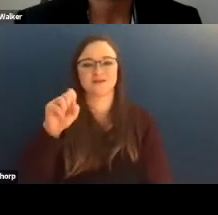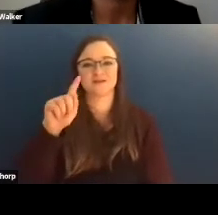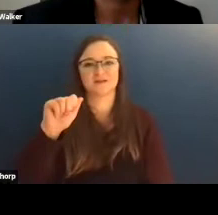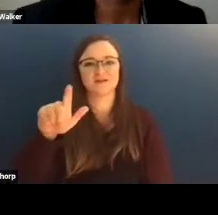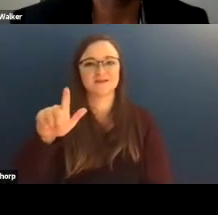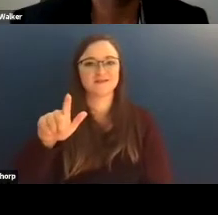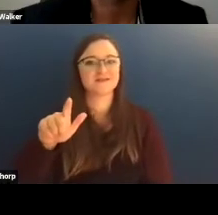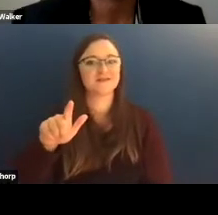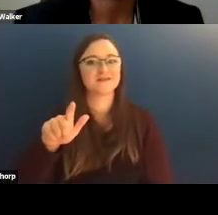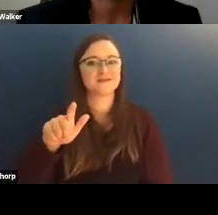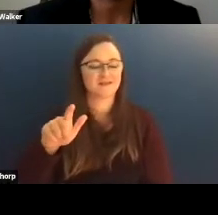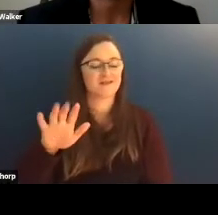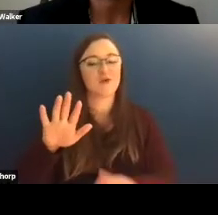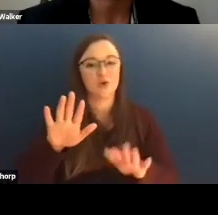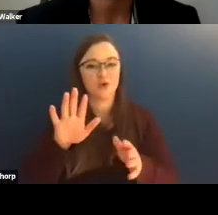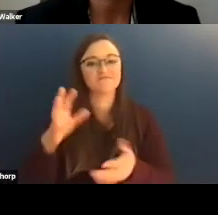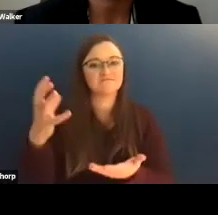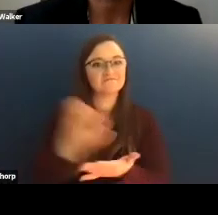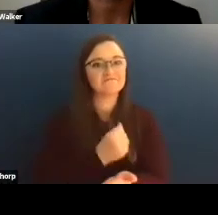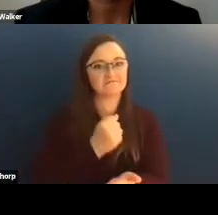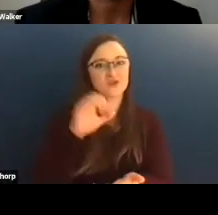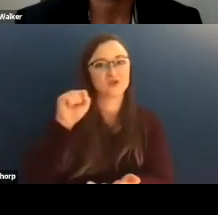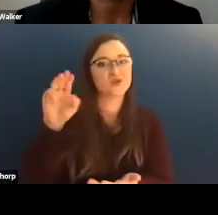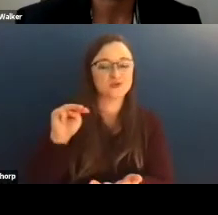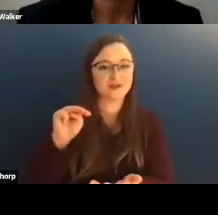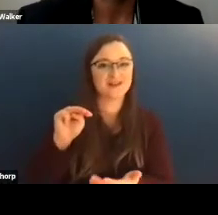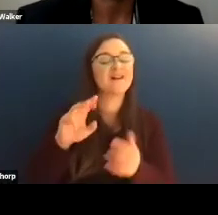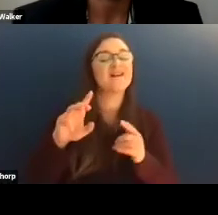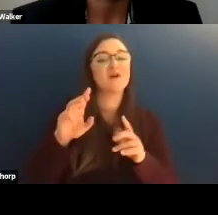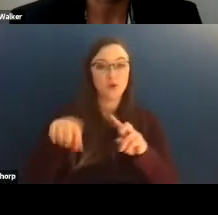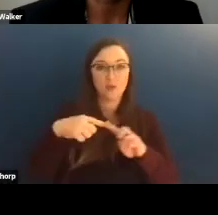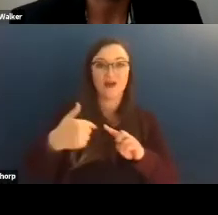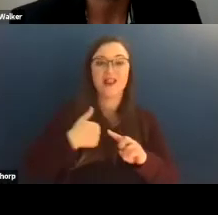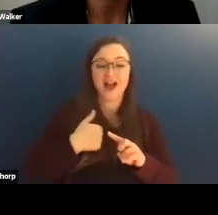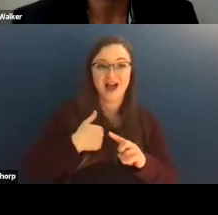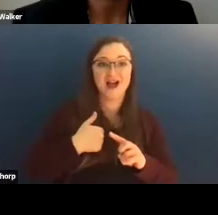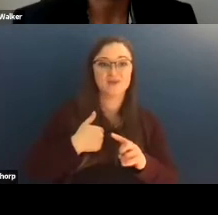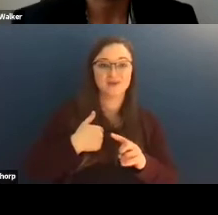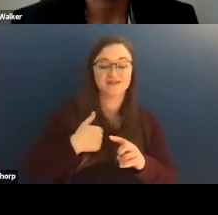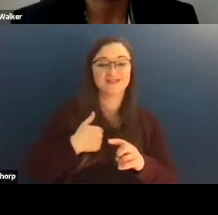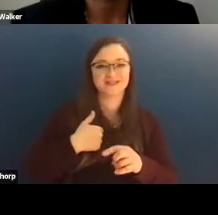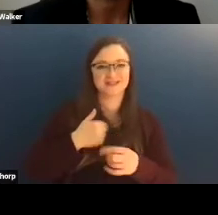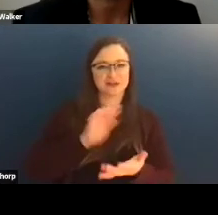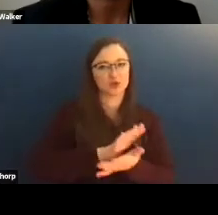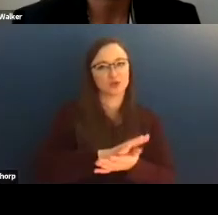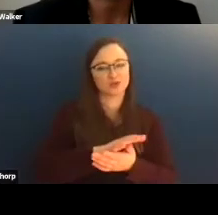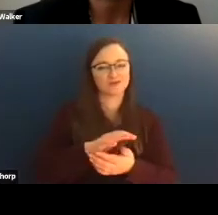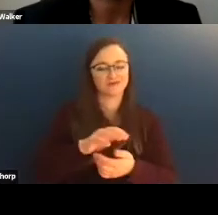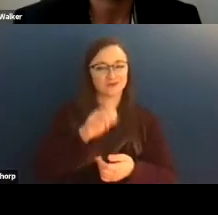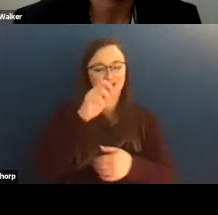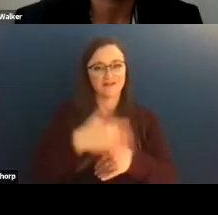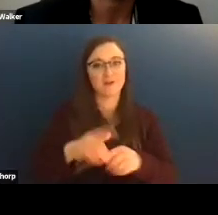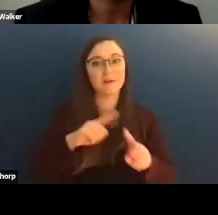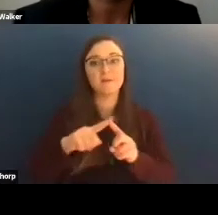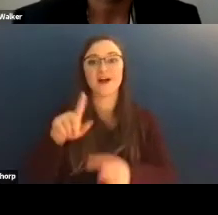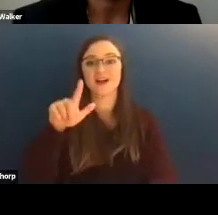power of social media. And this is something that when I was in school, that was not available. But LinkedIn is such a powerful tool. It allows you to connect with